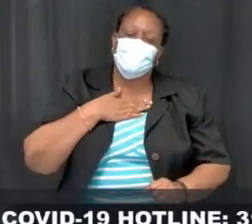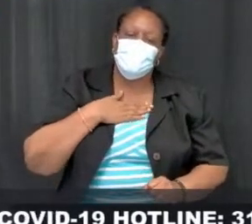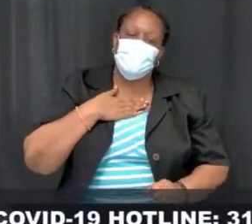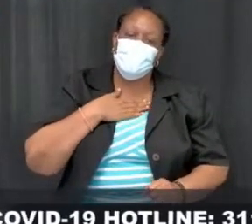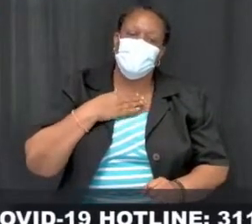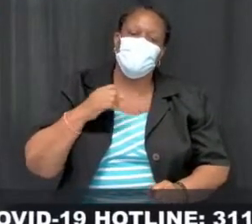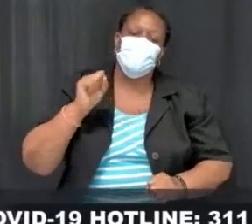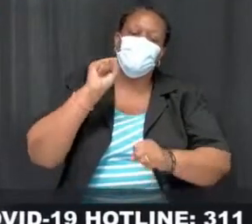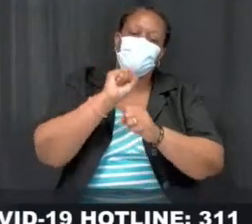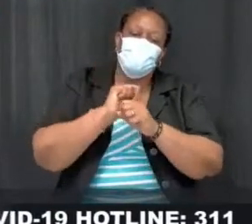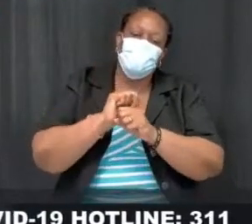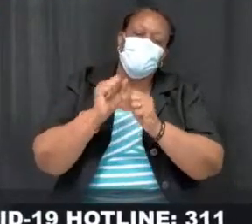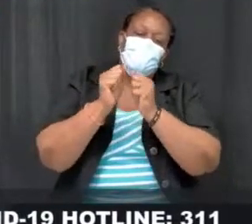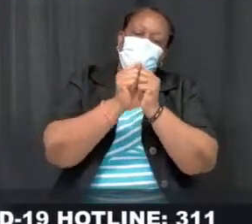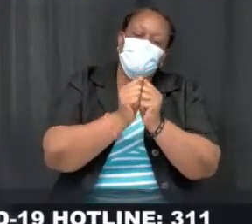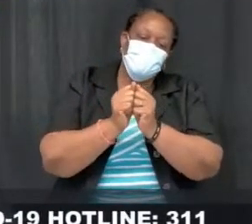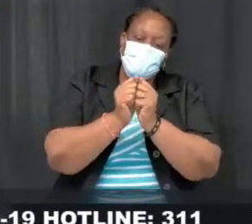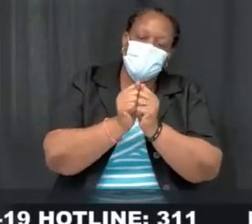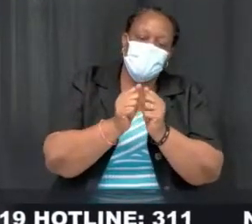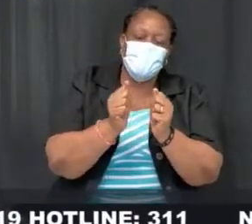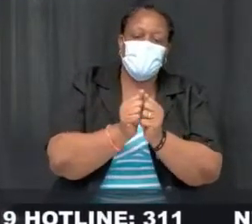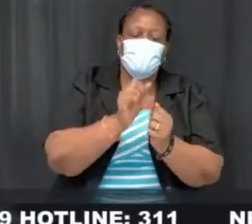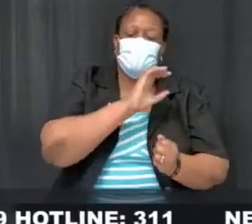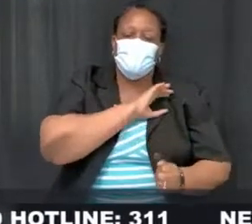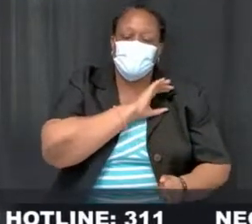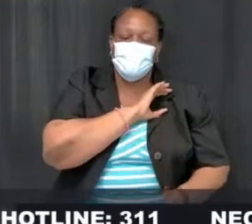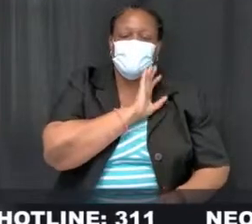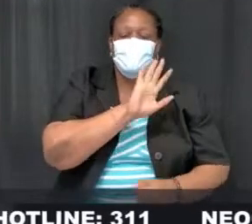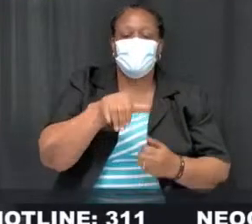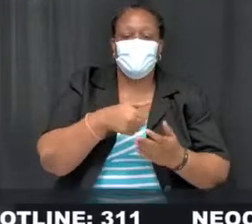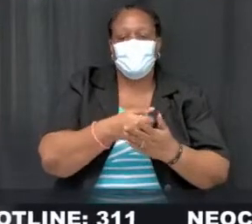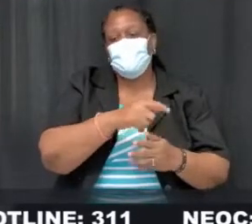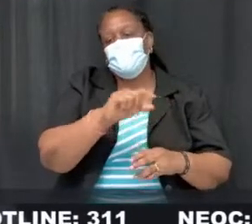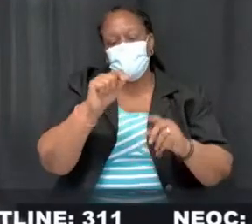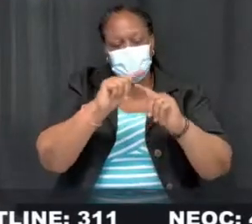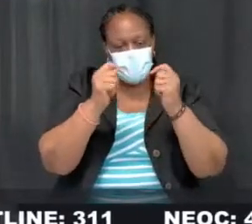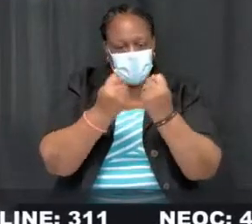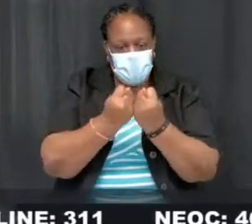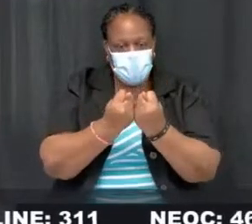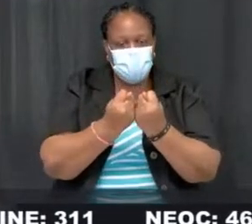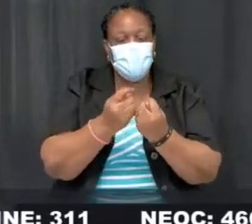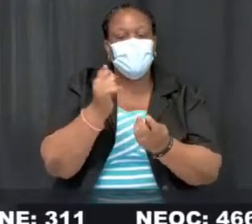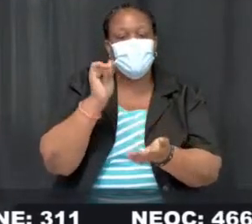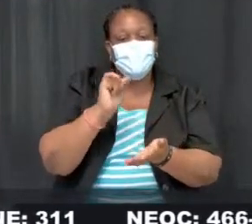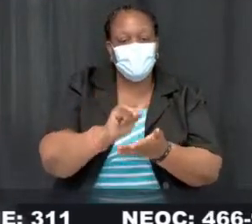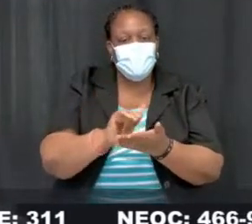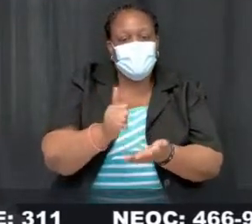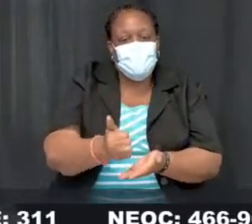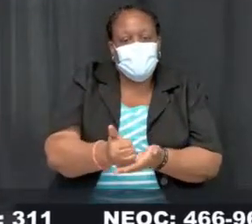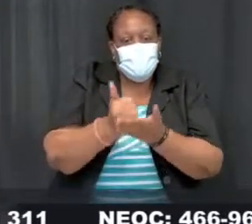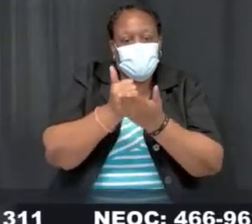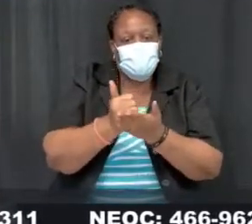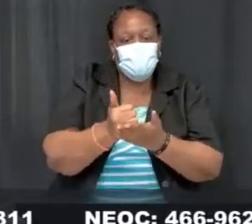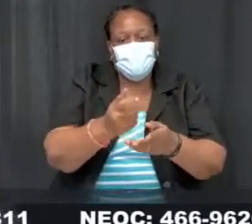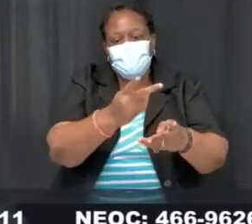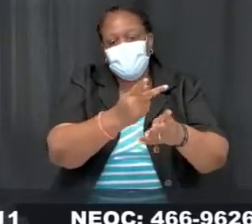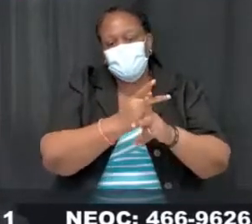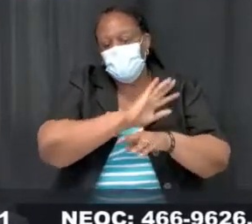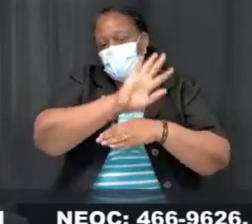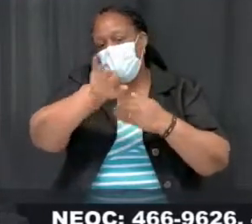these prevention measures, which are intended to keep us all safe. Thank you.